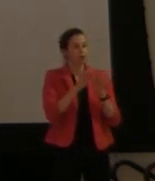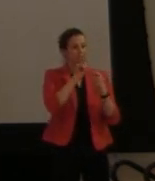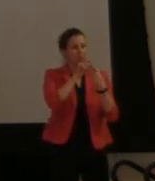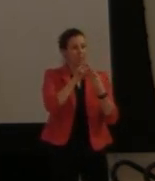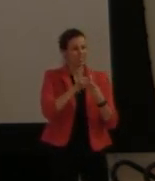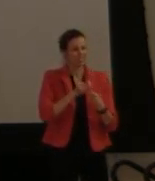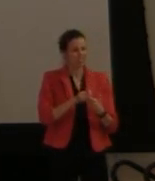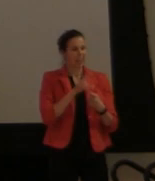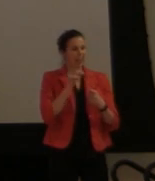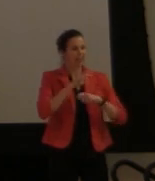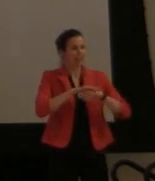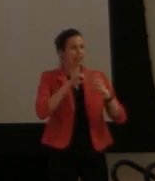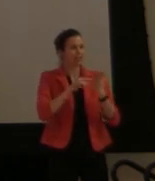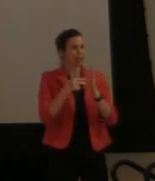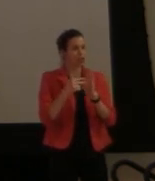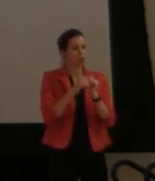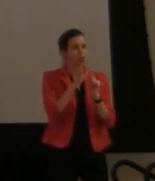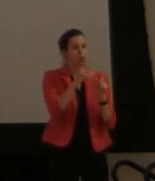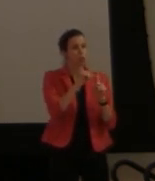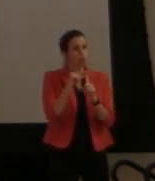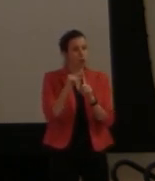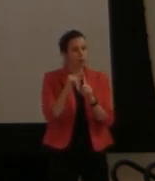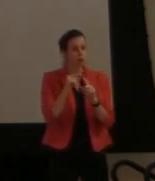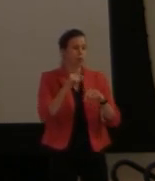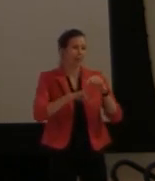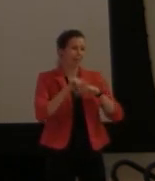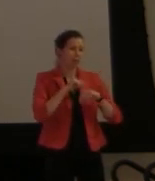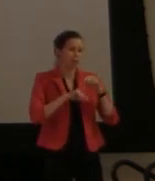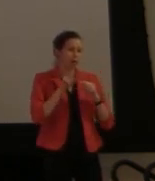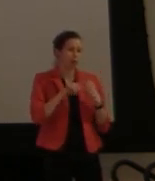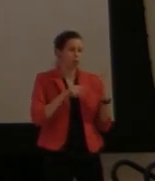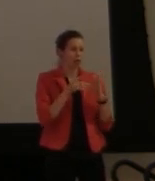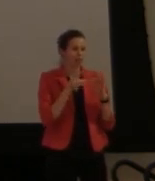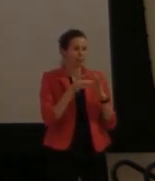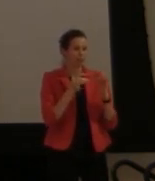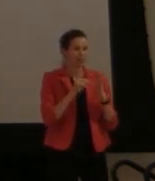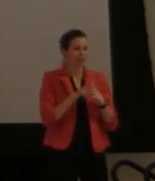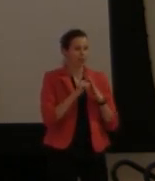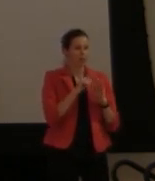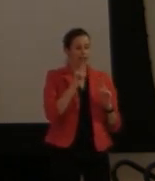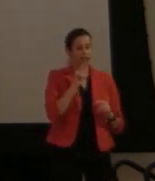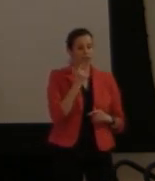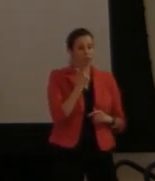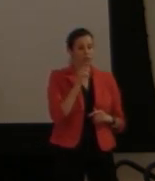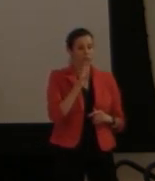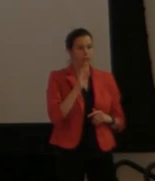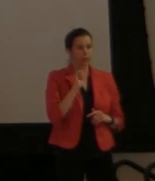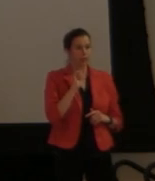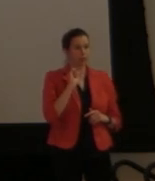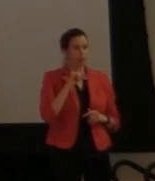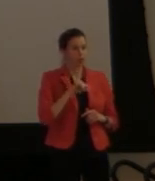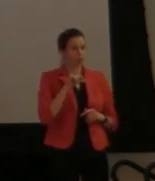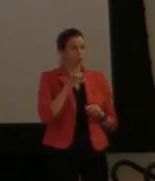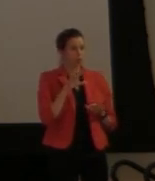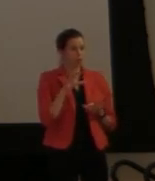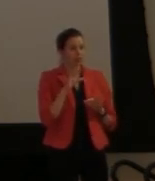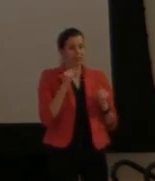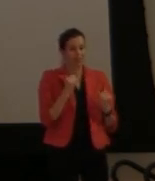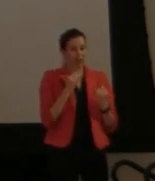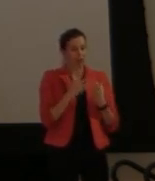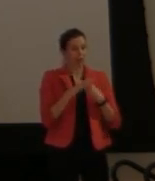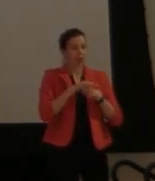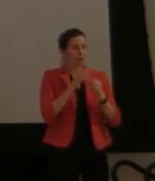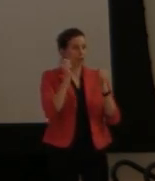and intentional with your words. So going back to what I said at the very beginning, the LGBTQ moniker at this point is covering a